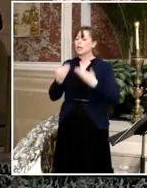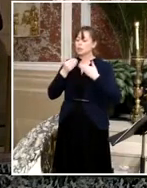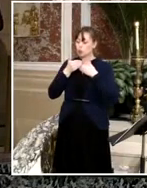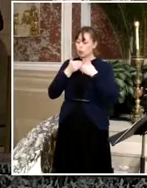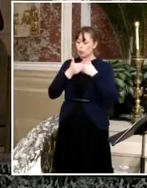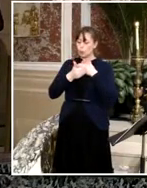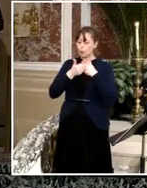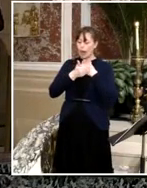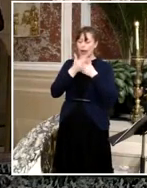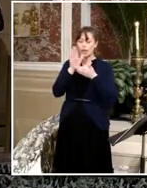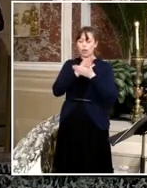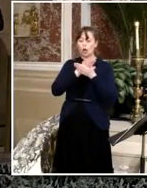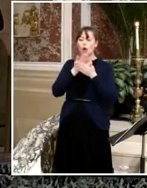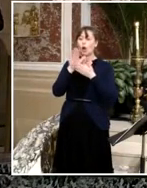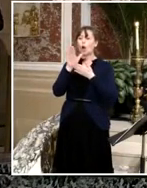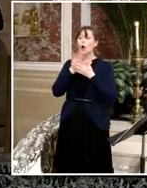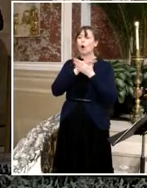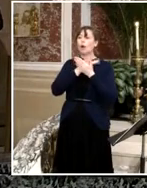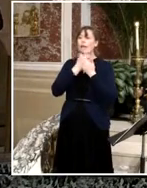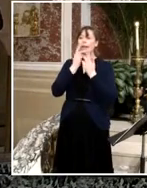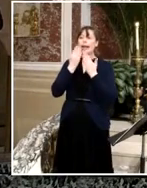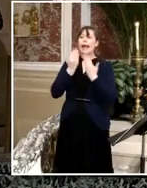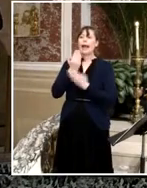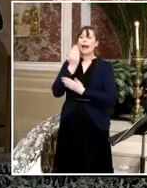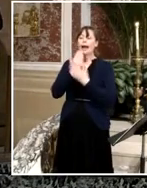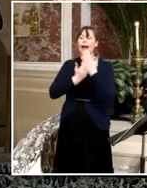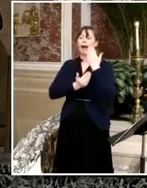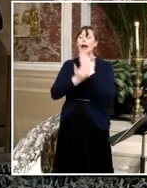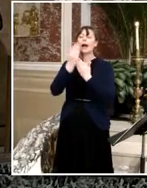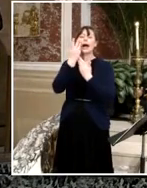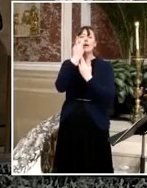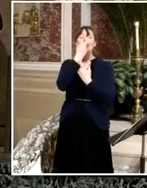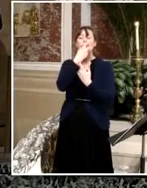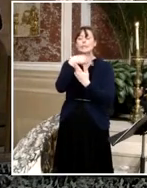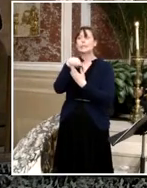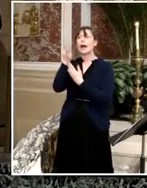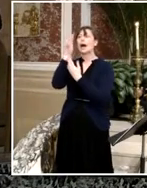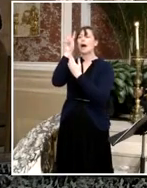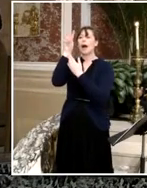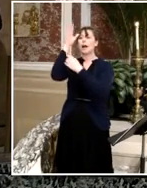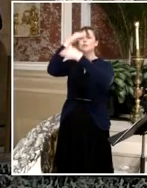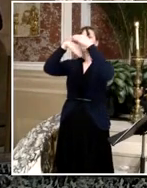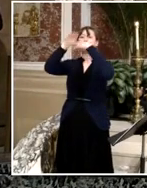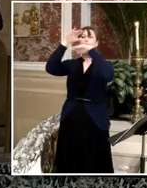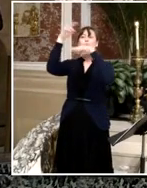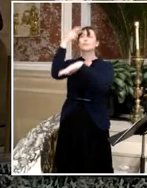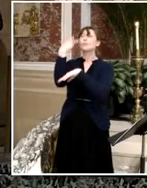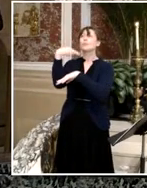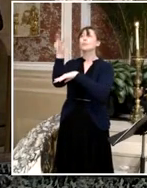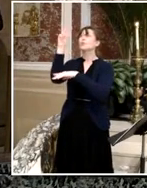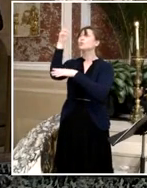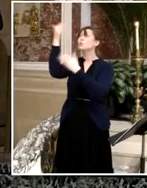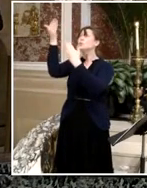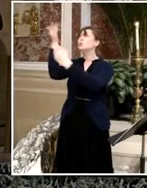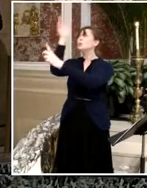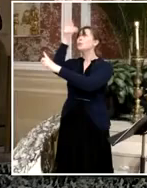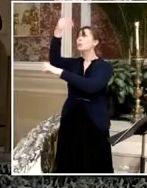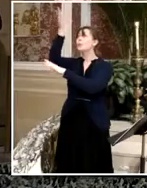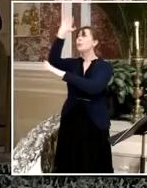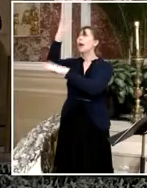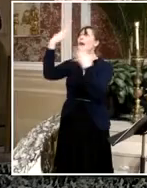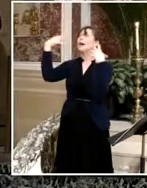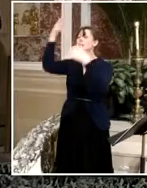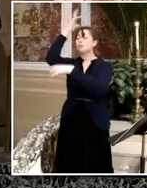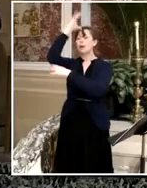his holy and venerable hands, and with eyes raised to heaven, to you, O God, his